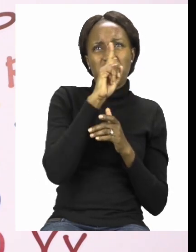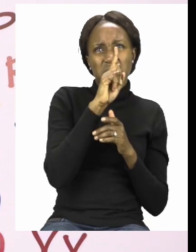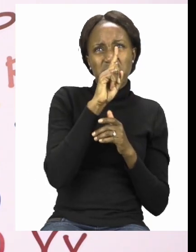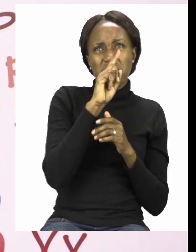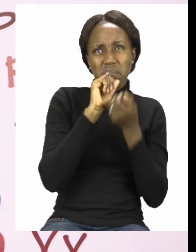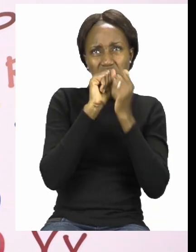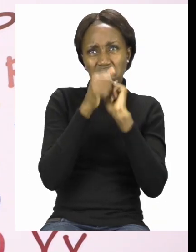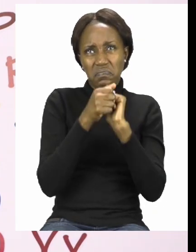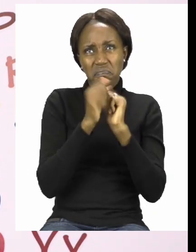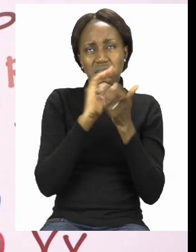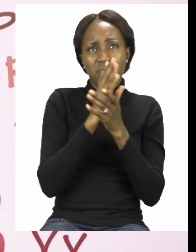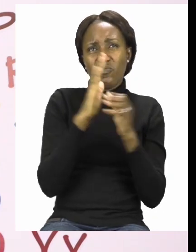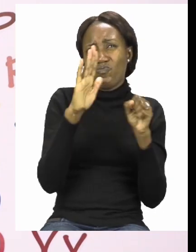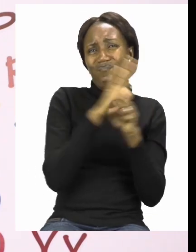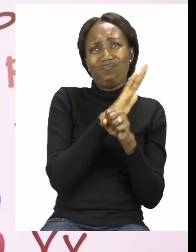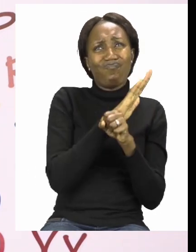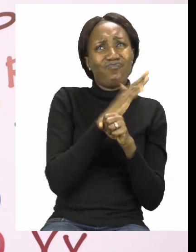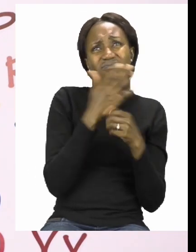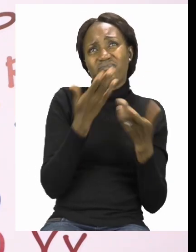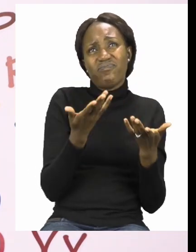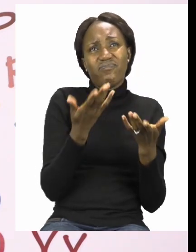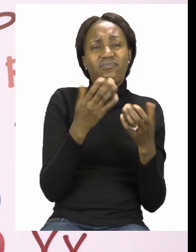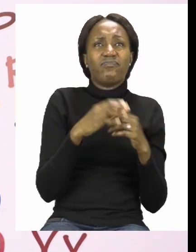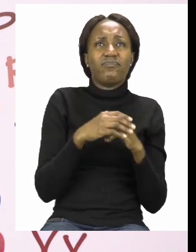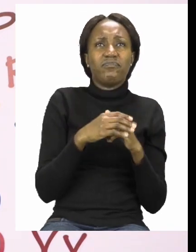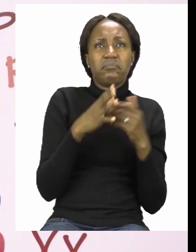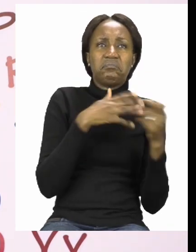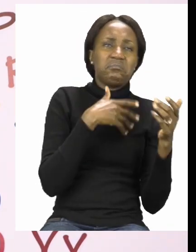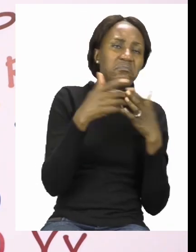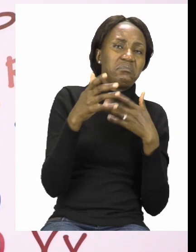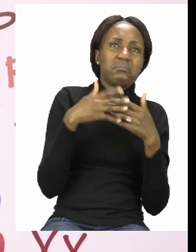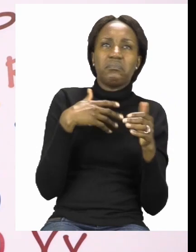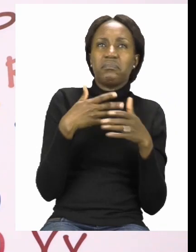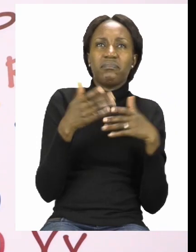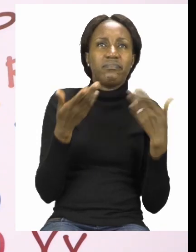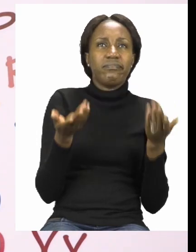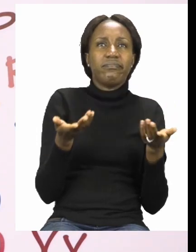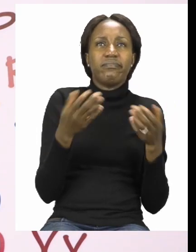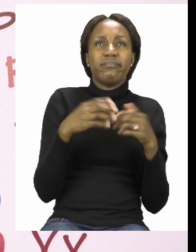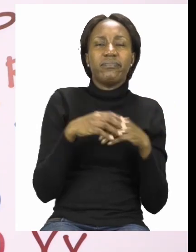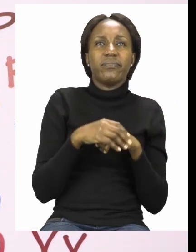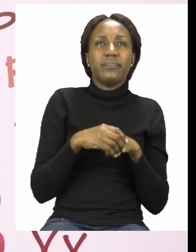changes, other times one letter that changes, other times it's the whole